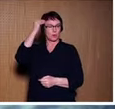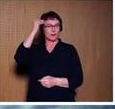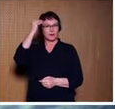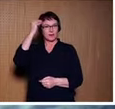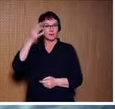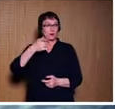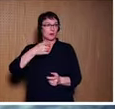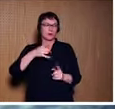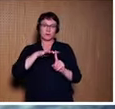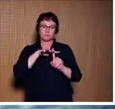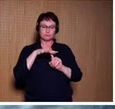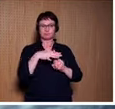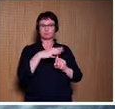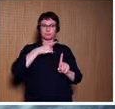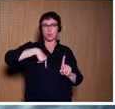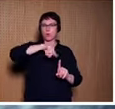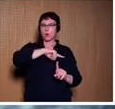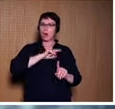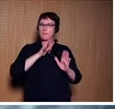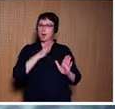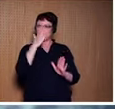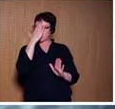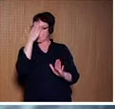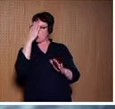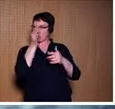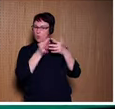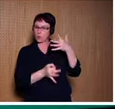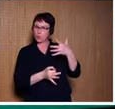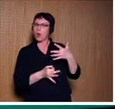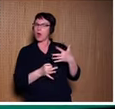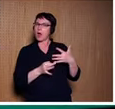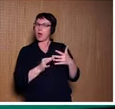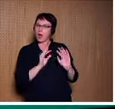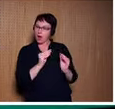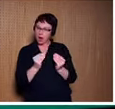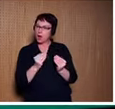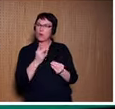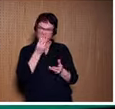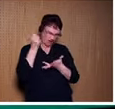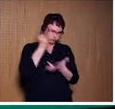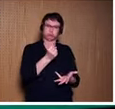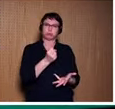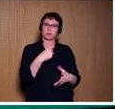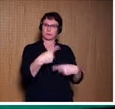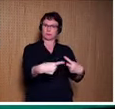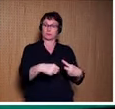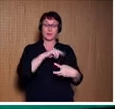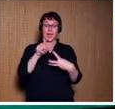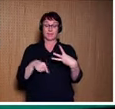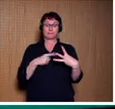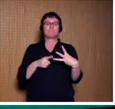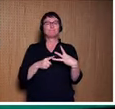world around this. So that's the second Thank one. Thank you. The third one, we need to really fund